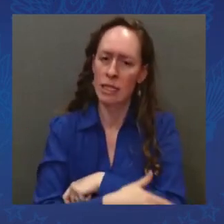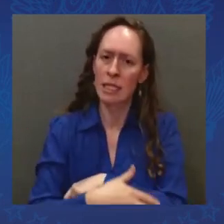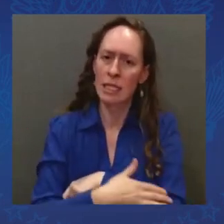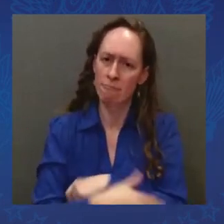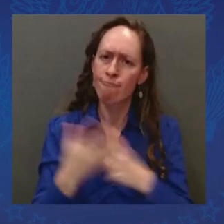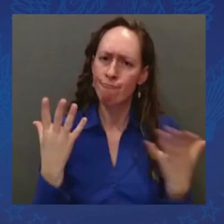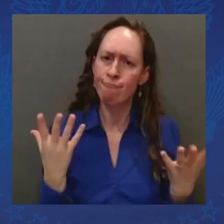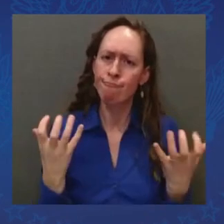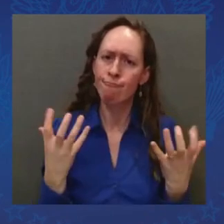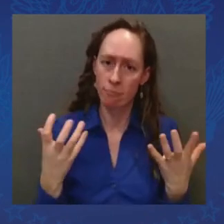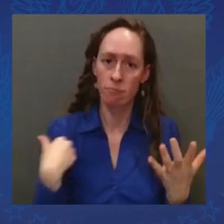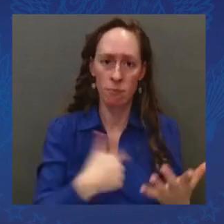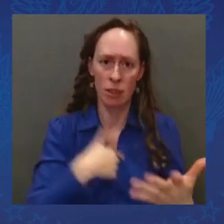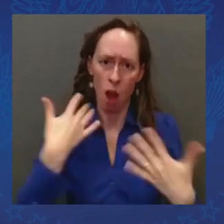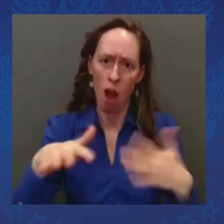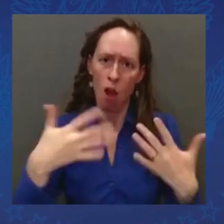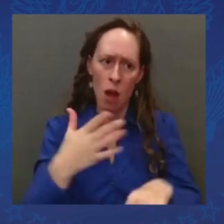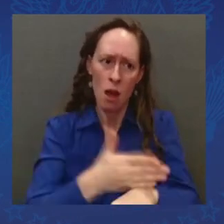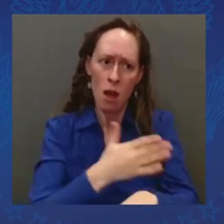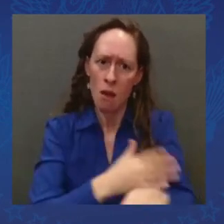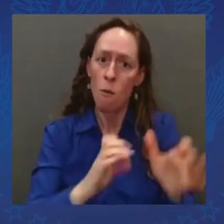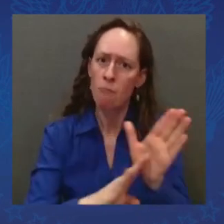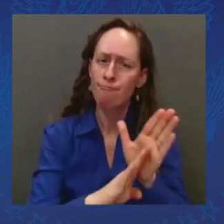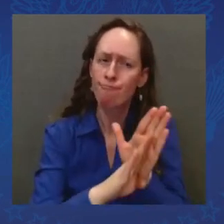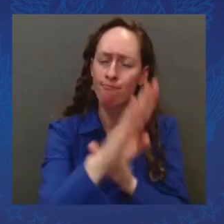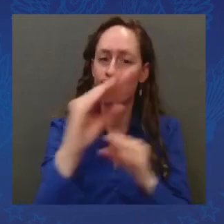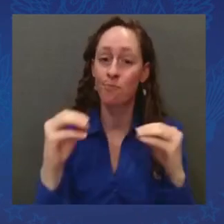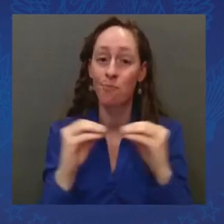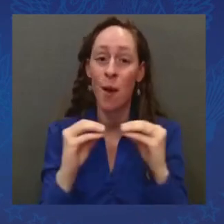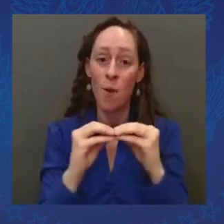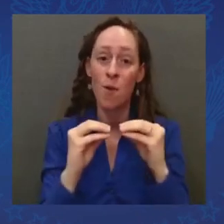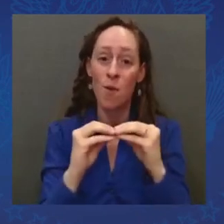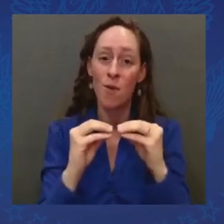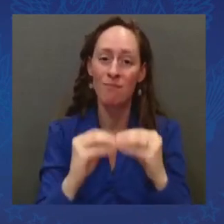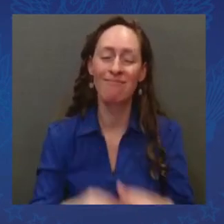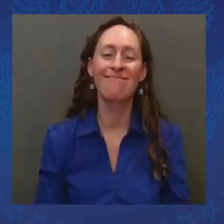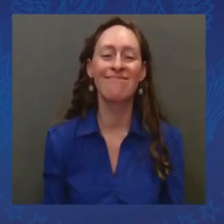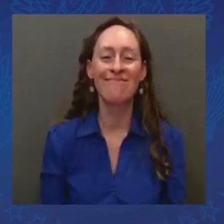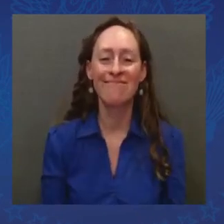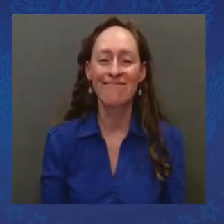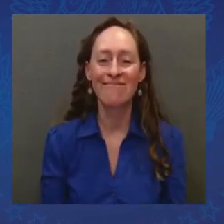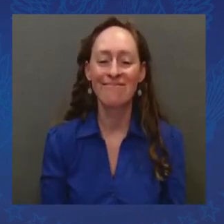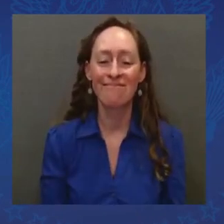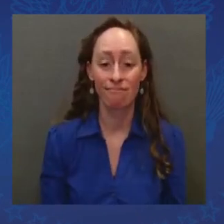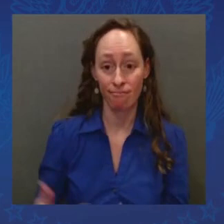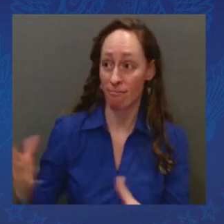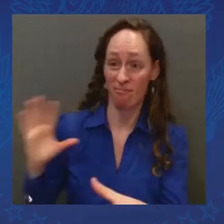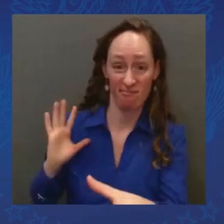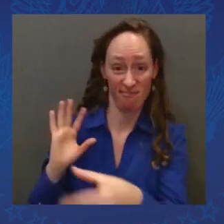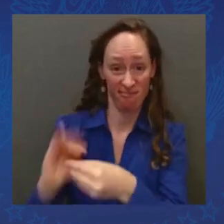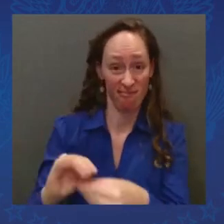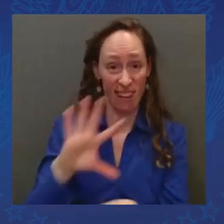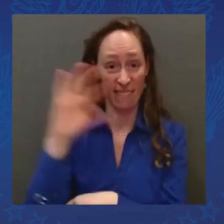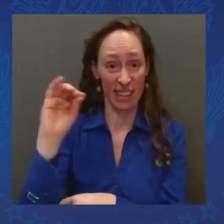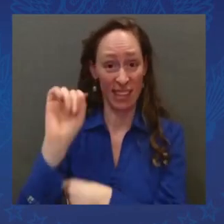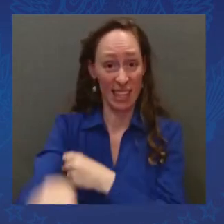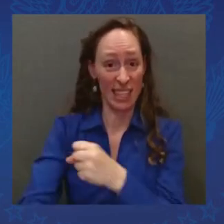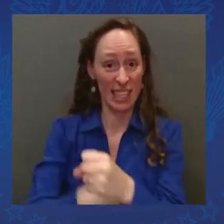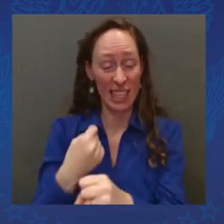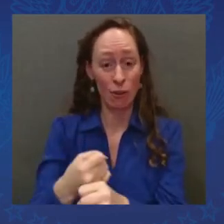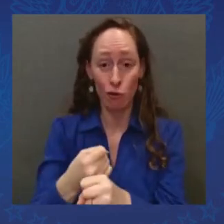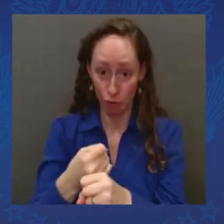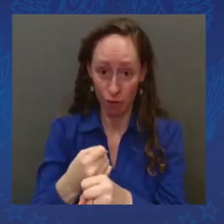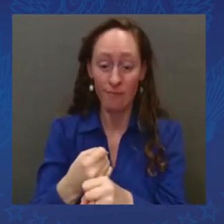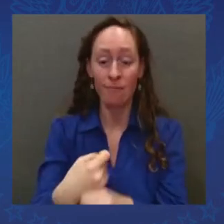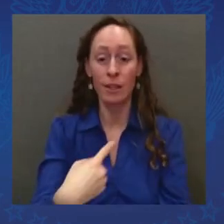China-US relationship has never been smooth sailing over the past 50 years or more, and it always faces problems of one kind or another. Yet it